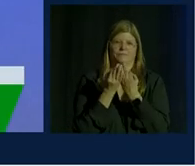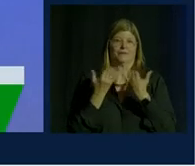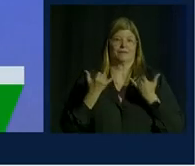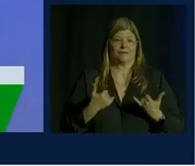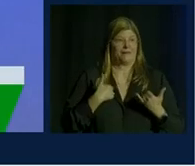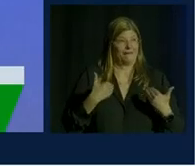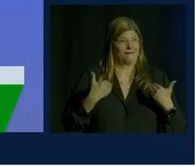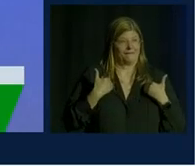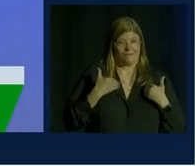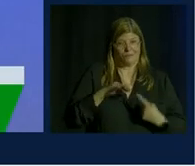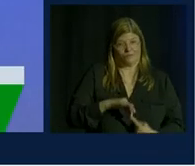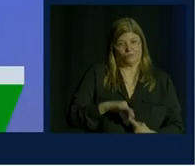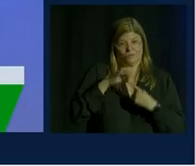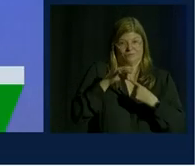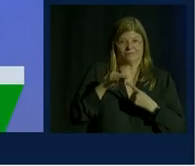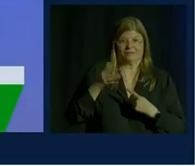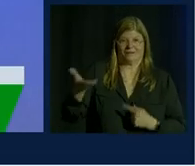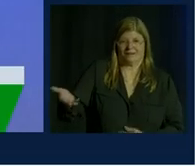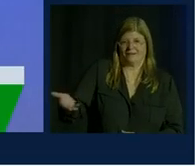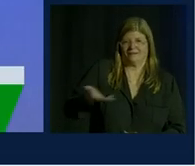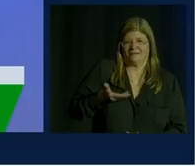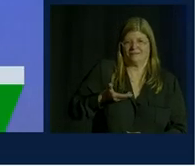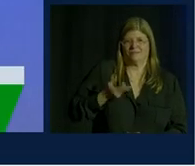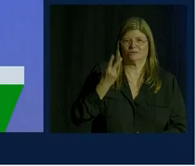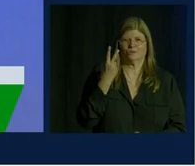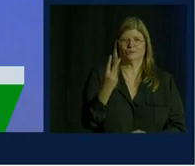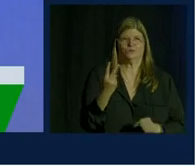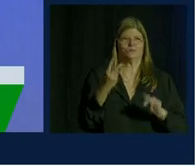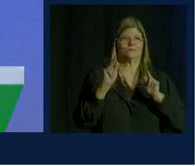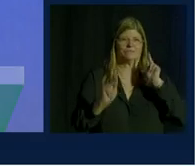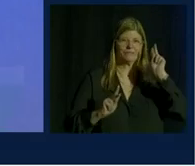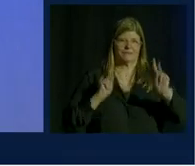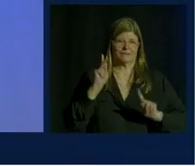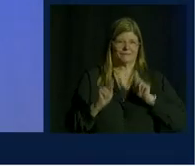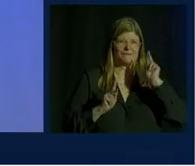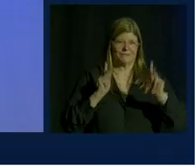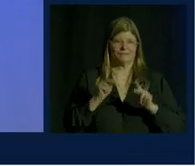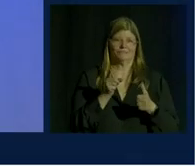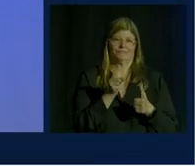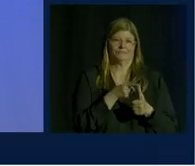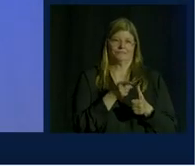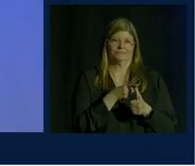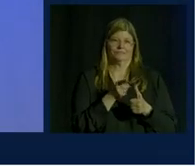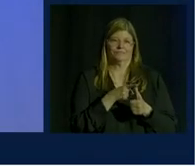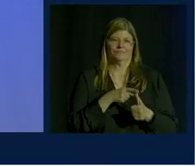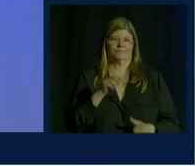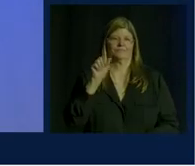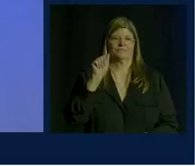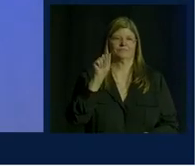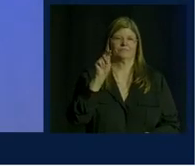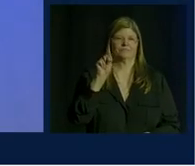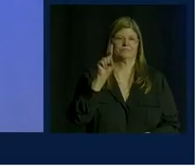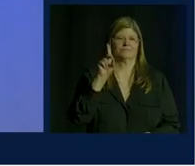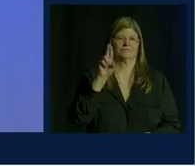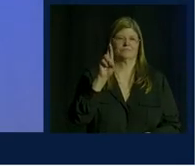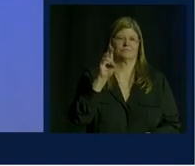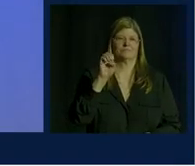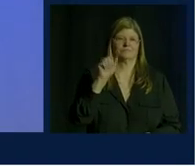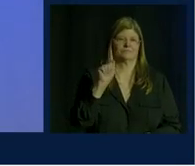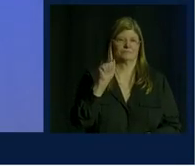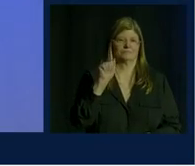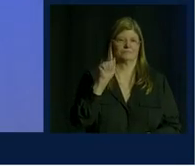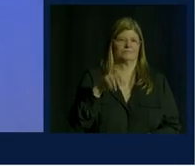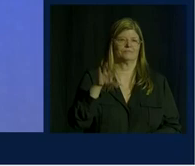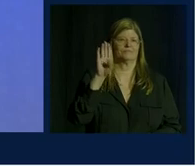to welcome two folks to the stage here. We have Mr. Andre Byers, founder of New Era Ventures, and